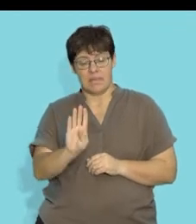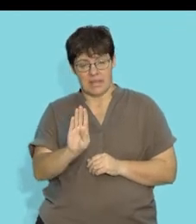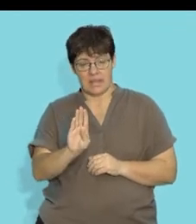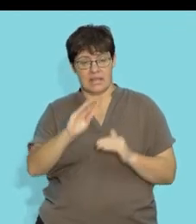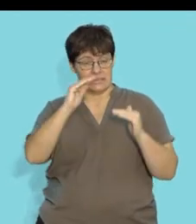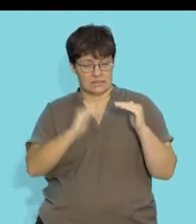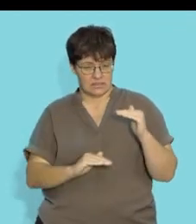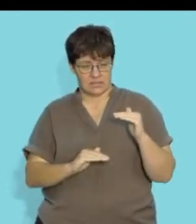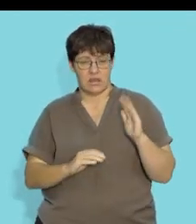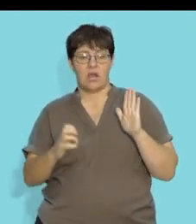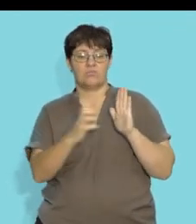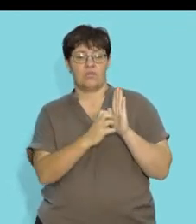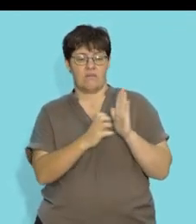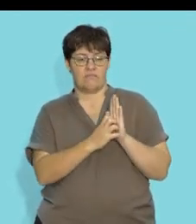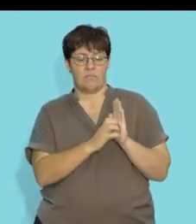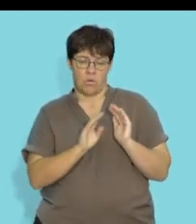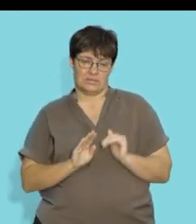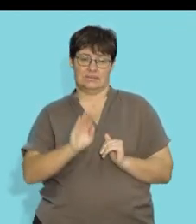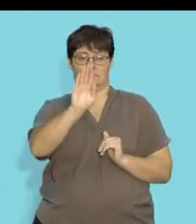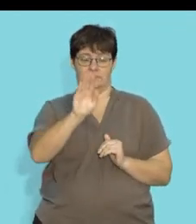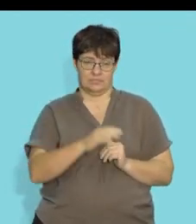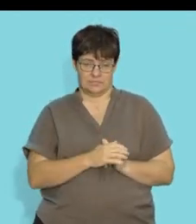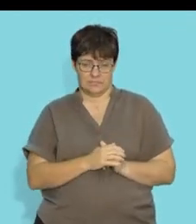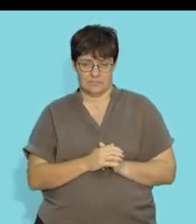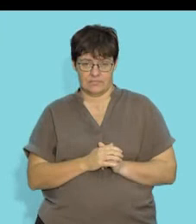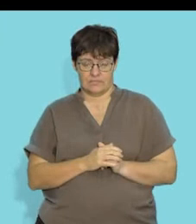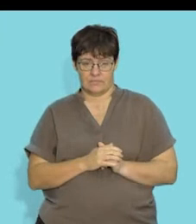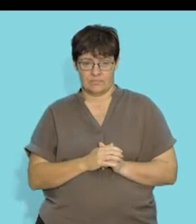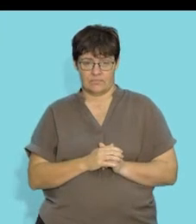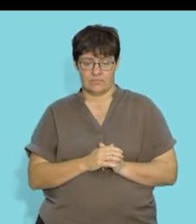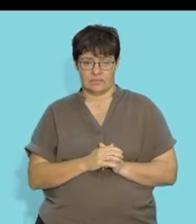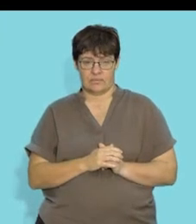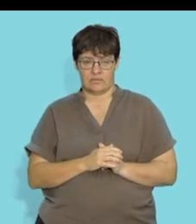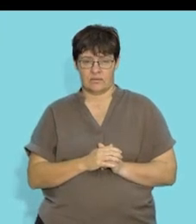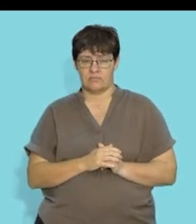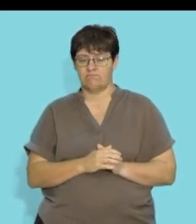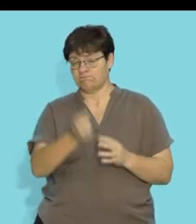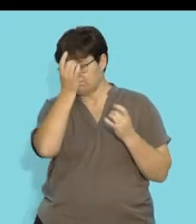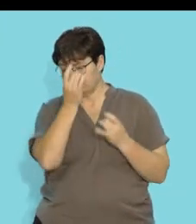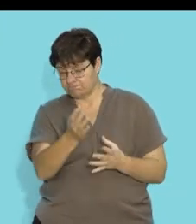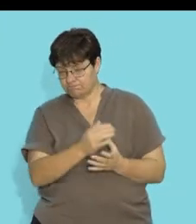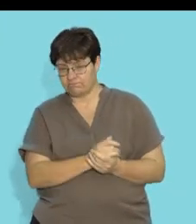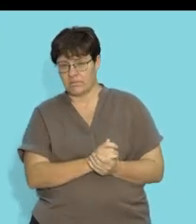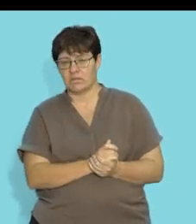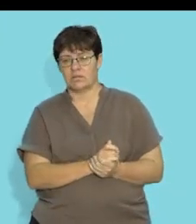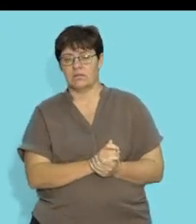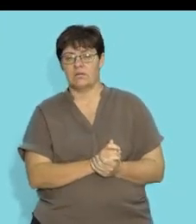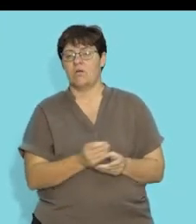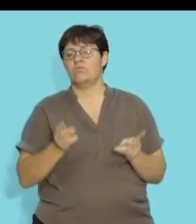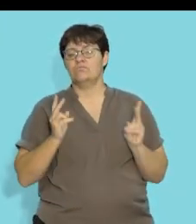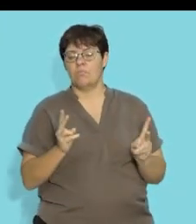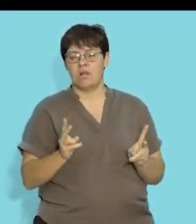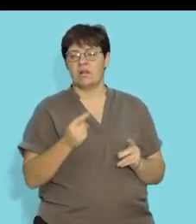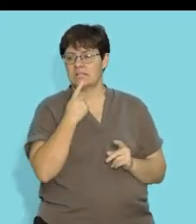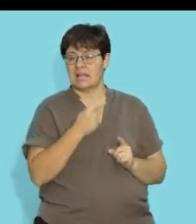b decreases, the graph gets steeper. Now, let me tell you,